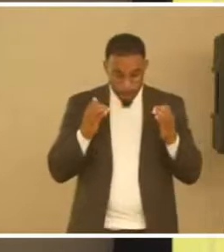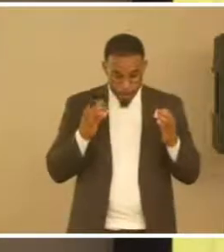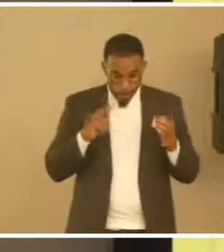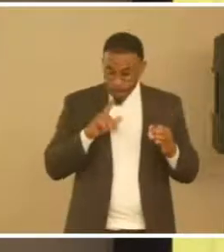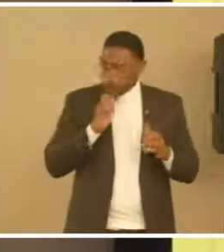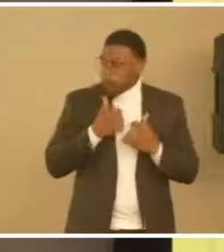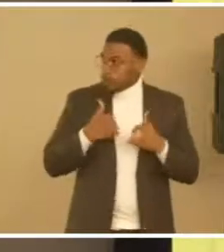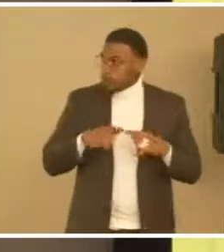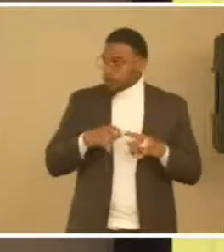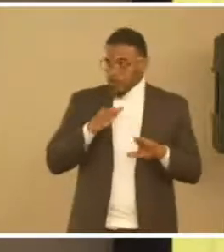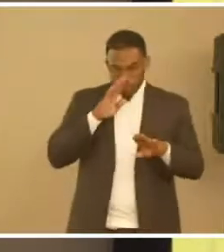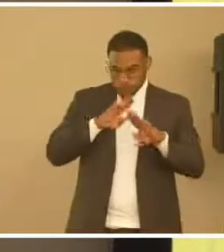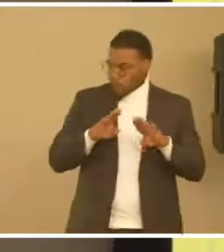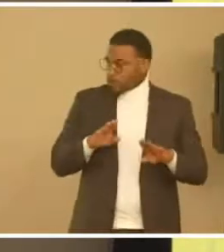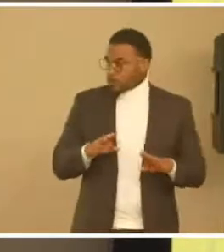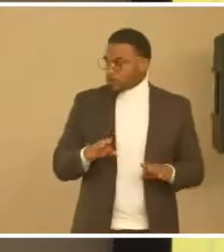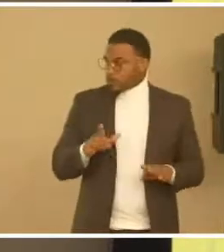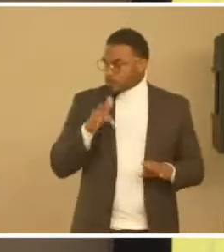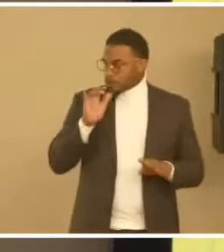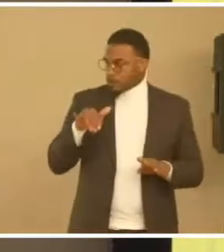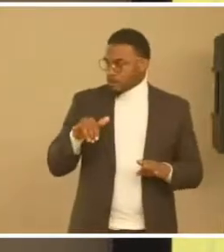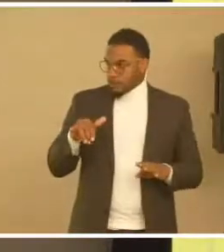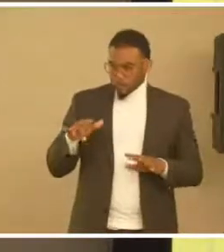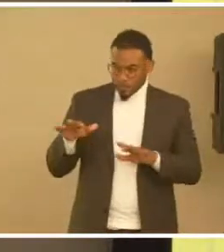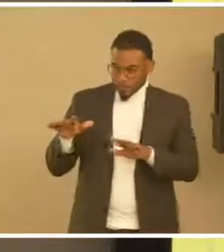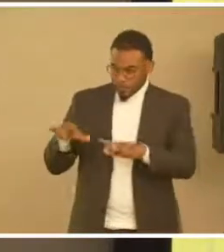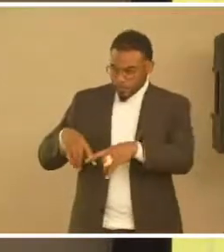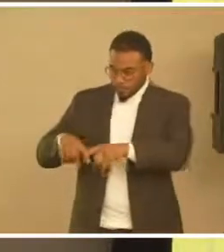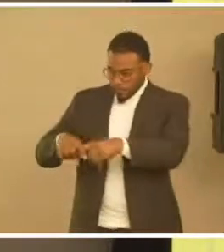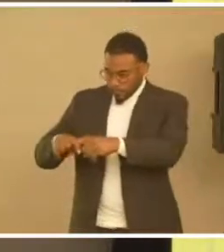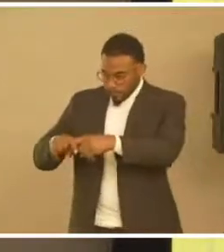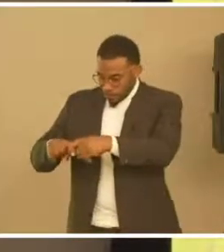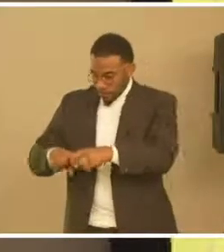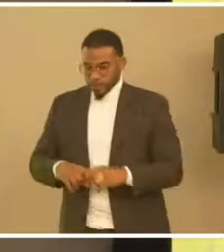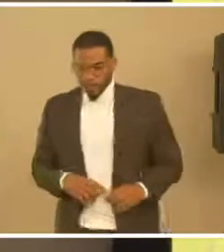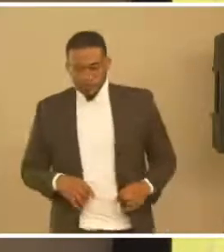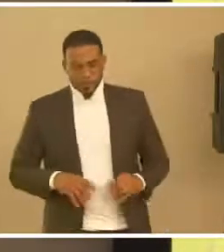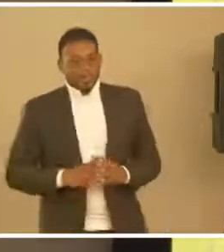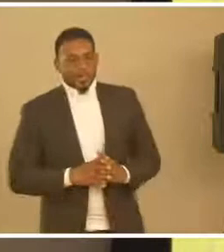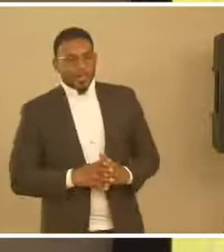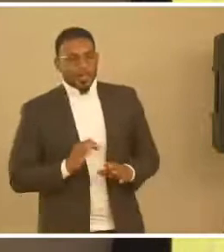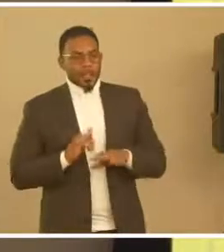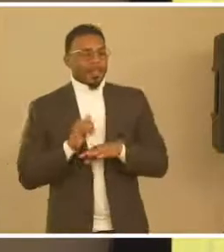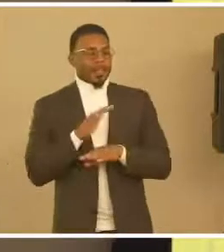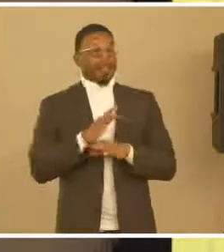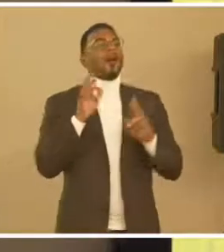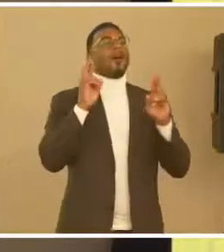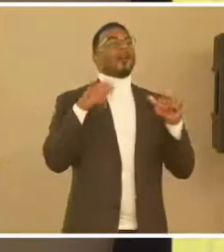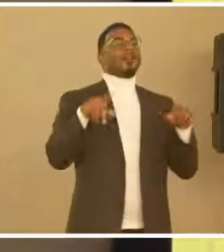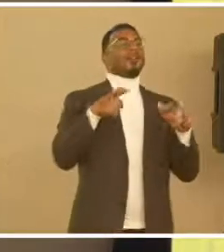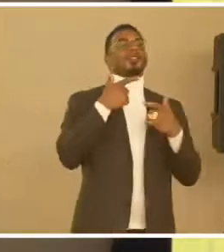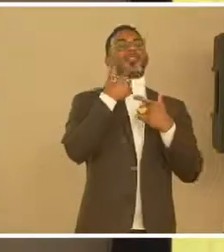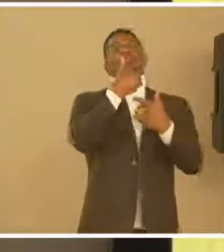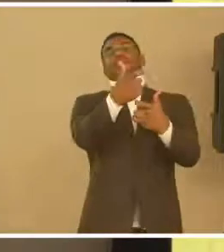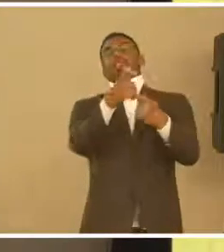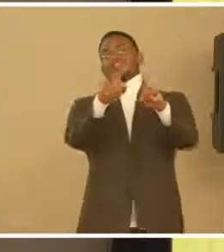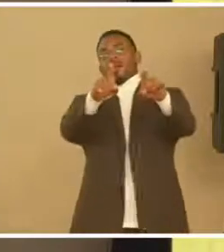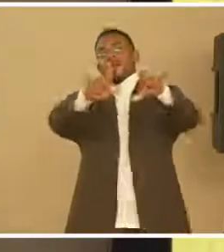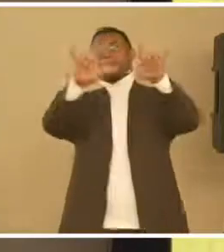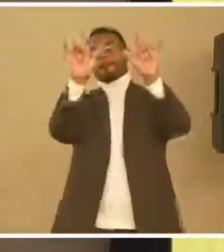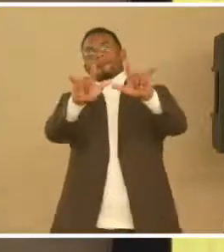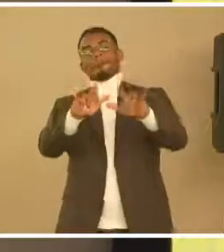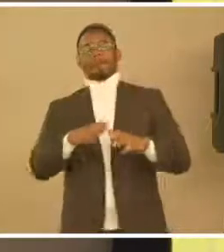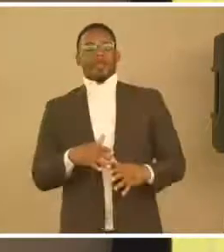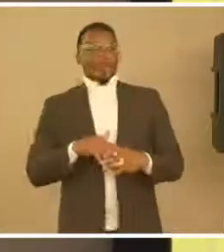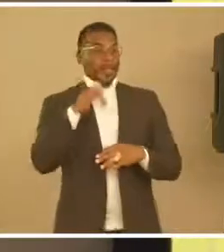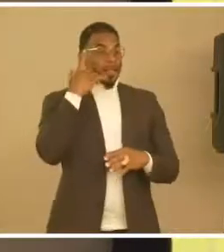Is not with us, guys. Don't worry. You don't have a thing there for her. We're gonna mail it to her. But hopefully she's streaming. So greetings